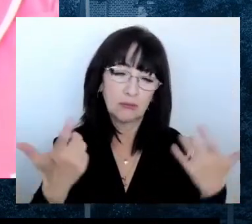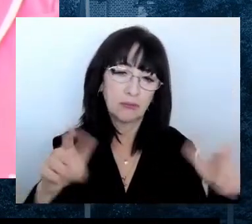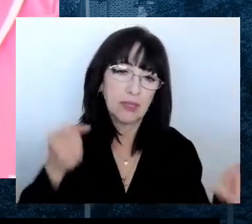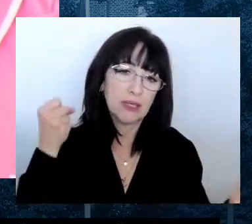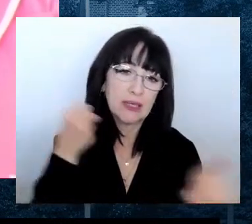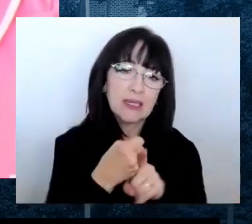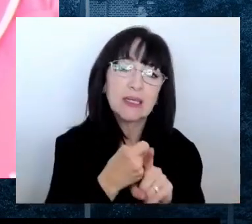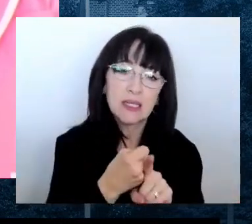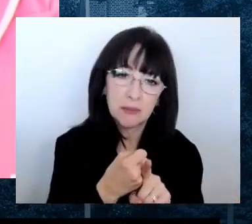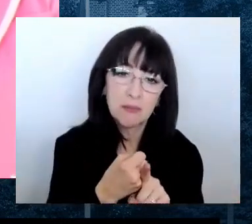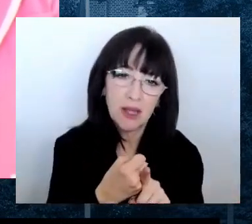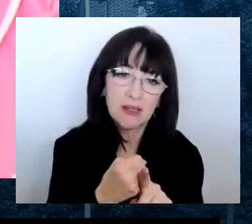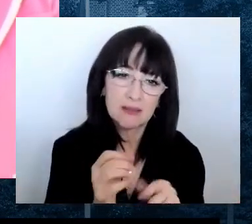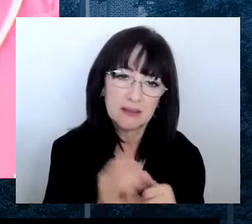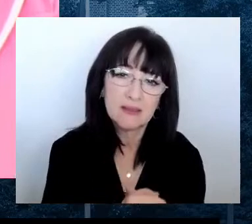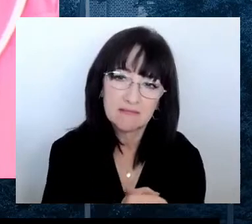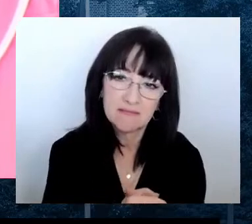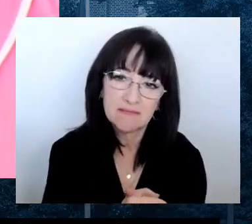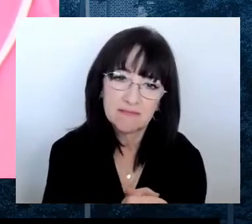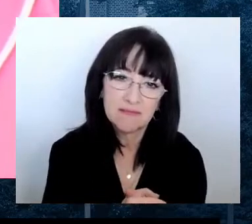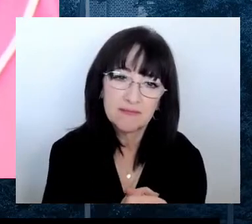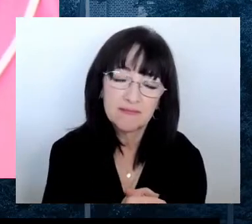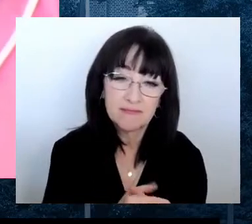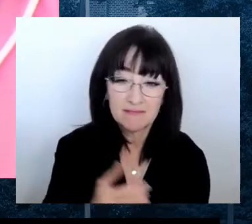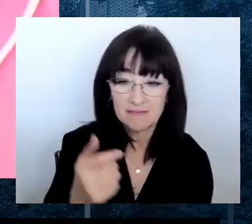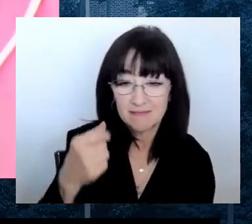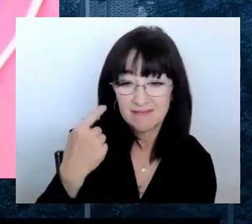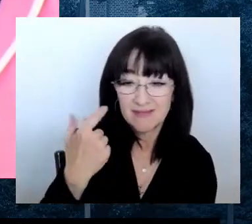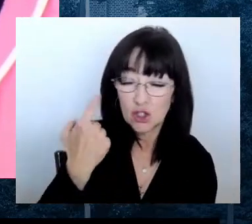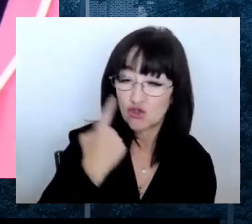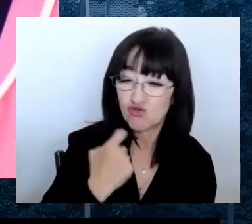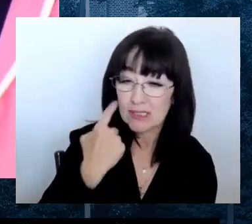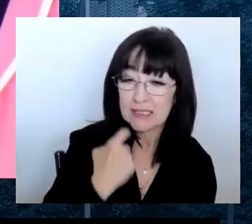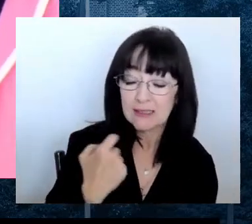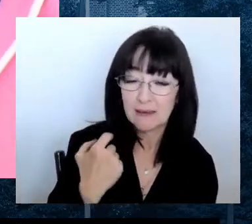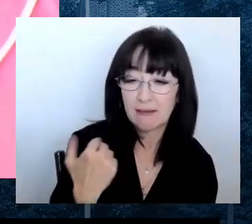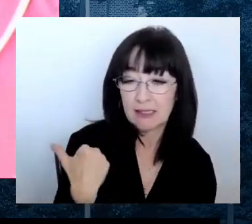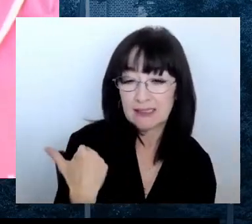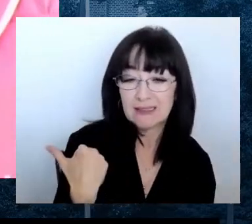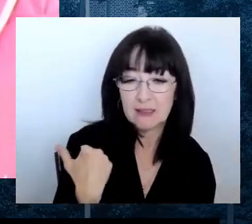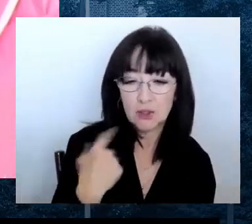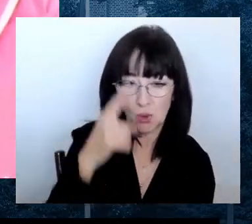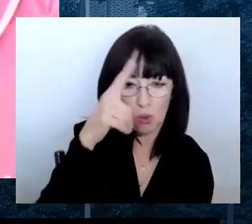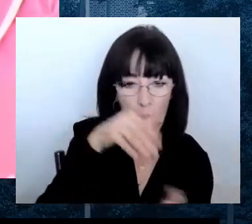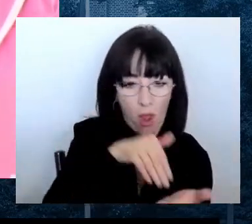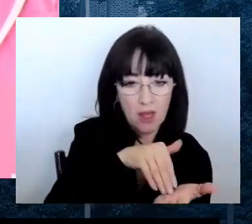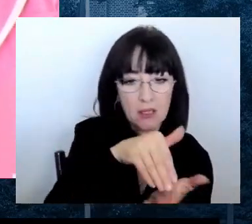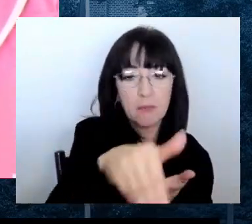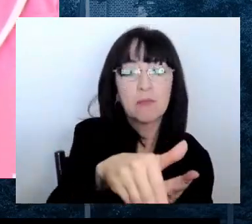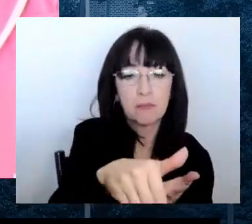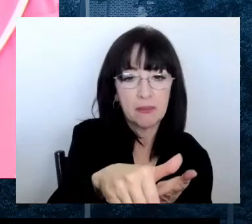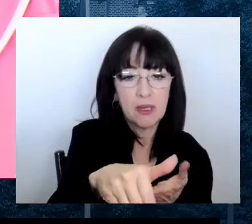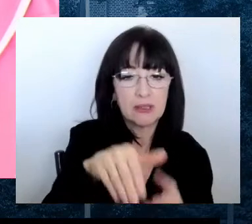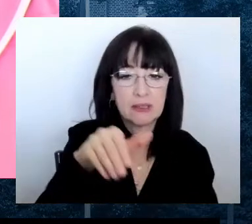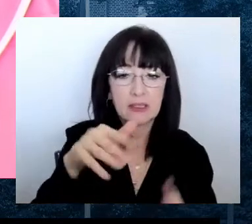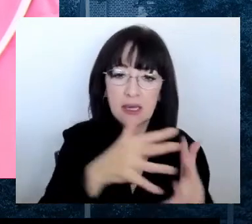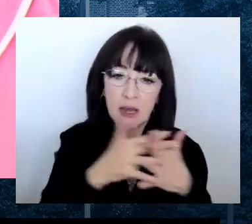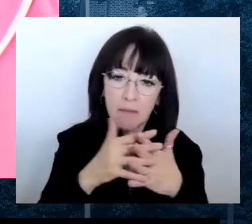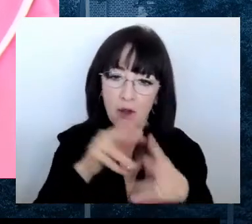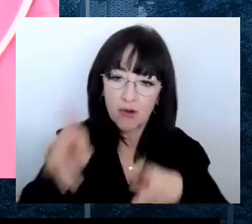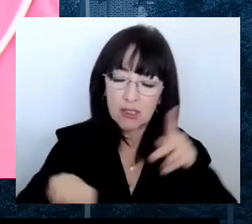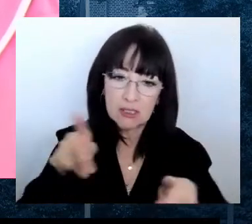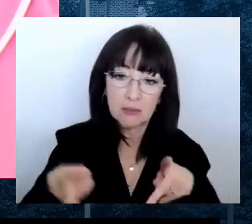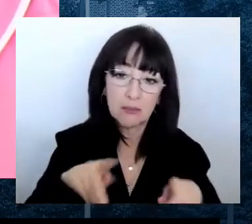a very somber milestone, 1 million Americans who've died of COVID. But today, I